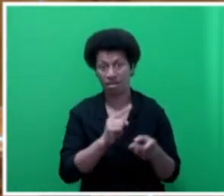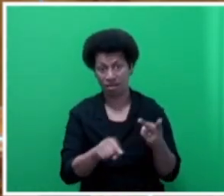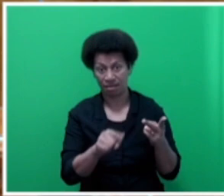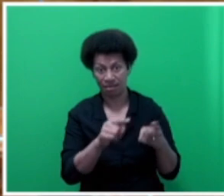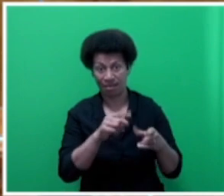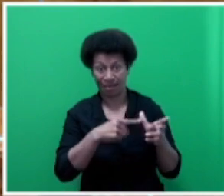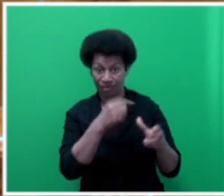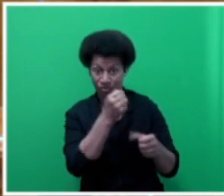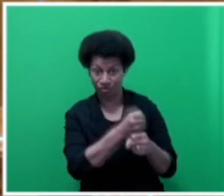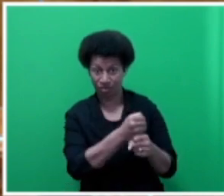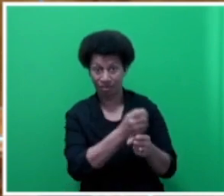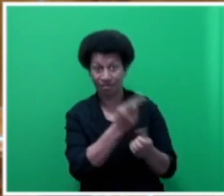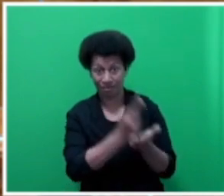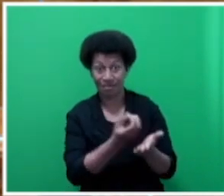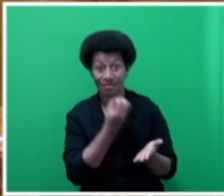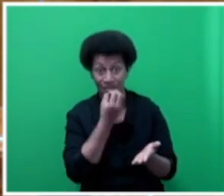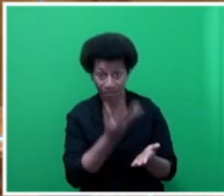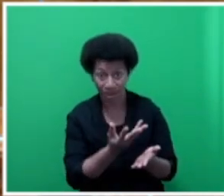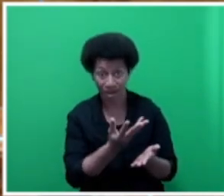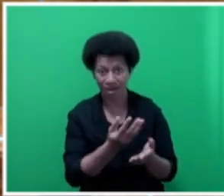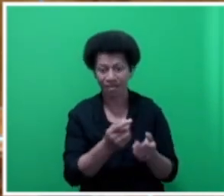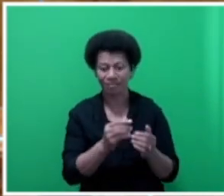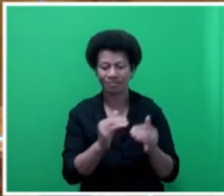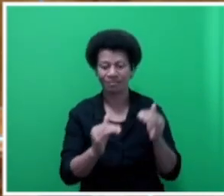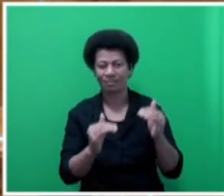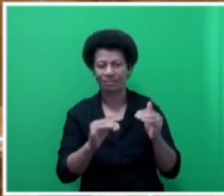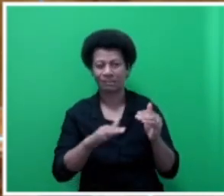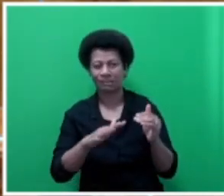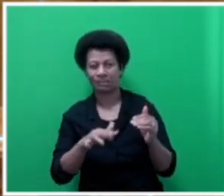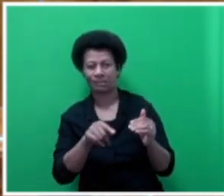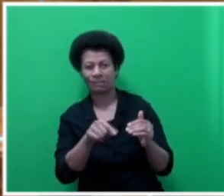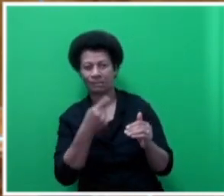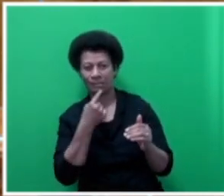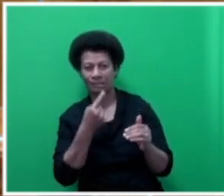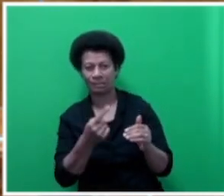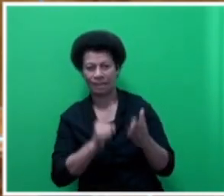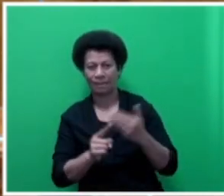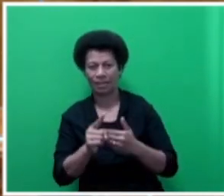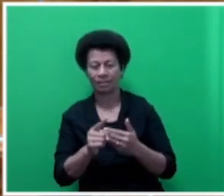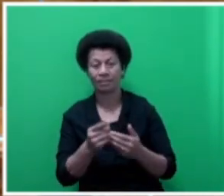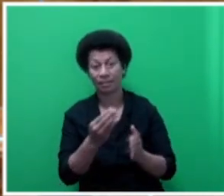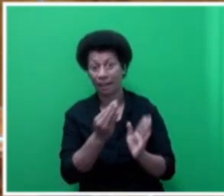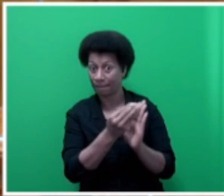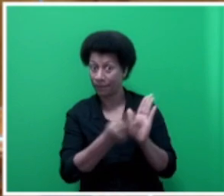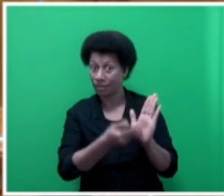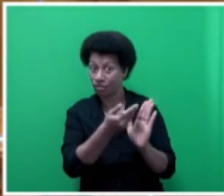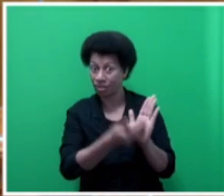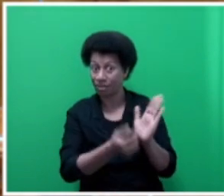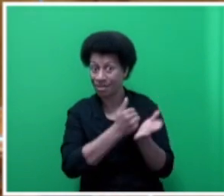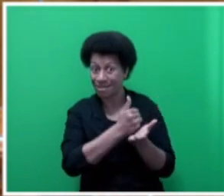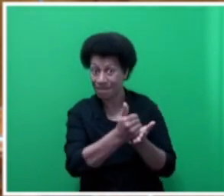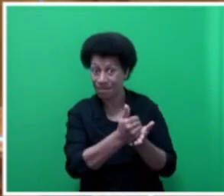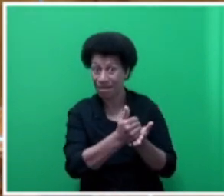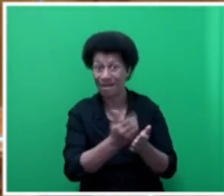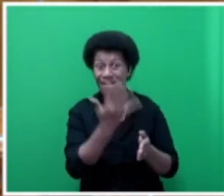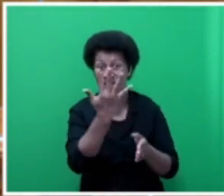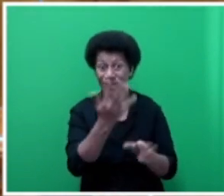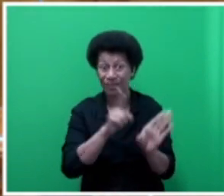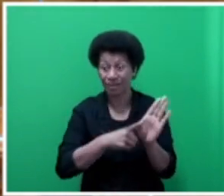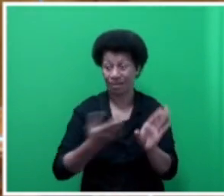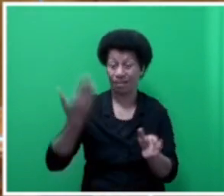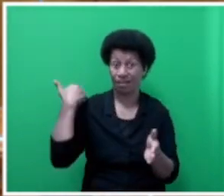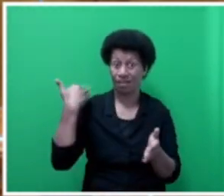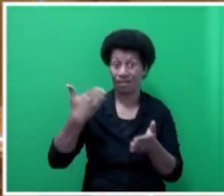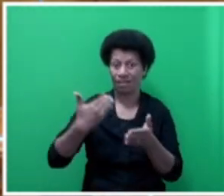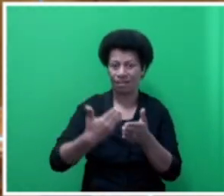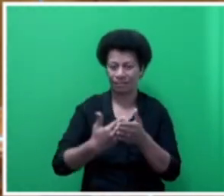Economy and the reality differs on the ground, sir. The budget figures, at least in the last 5 years, shows a lot